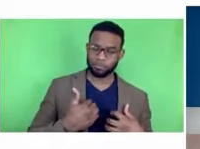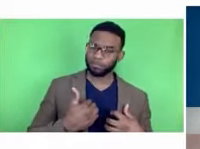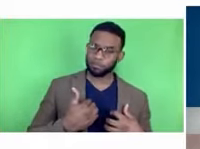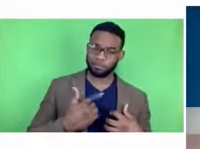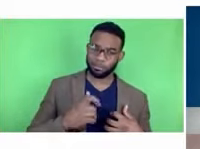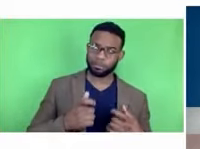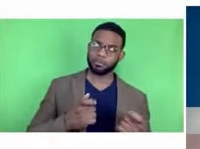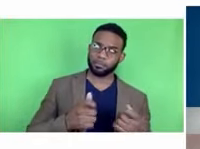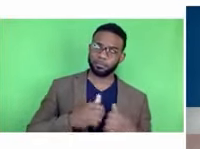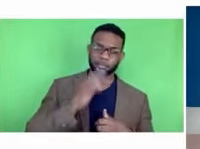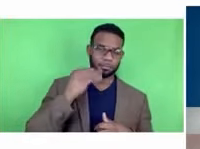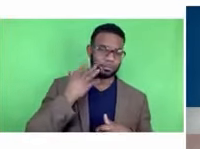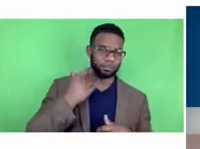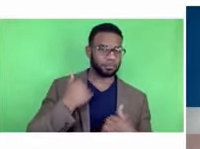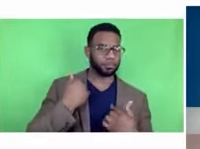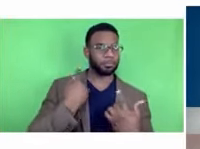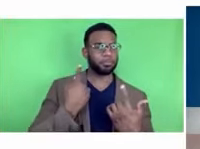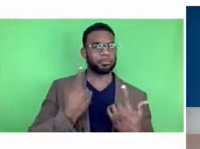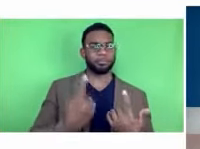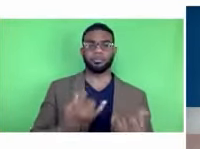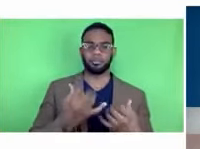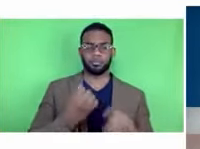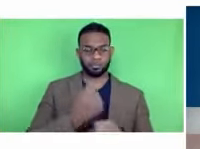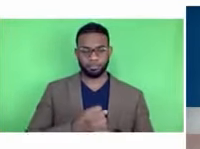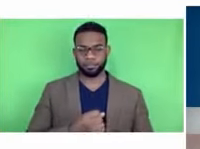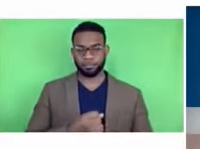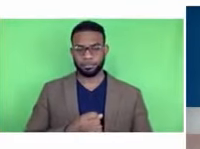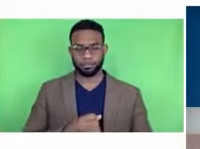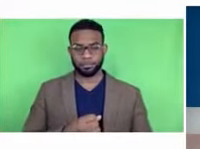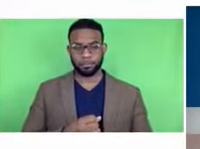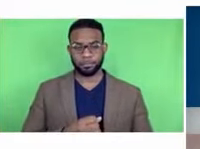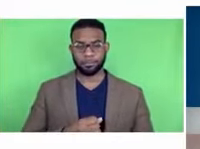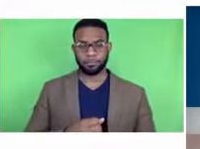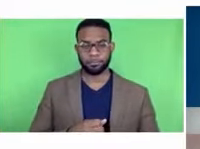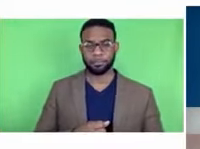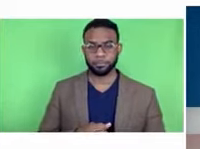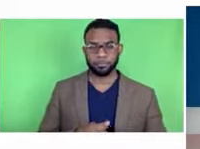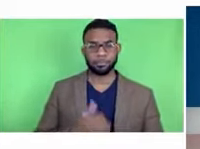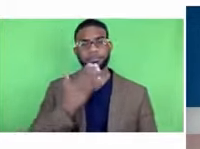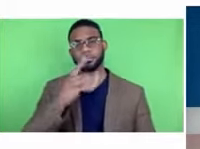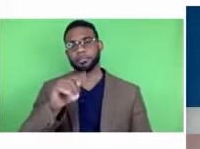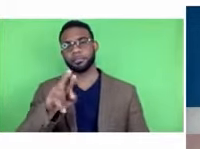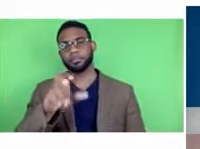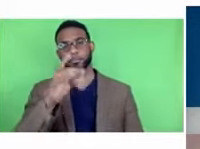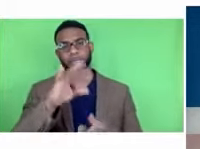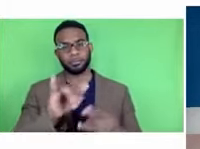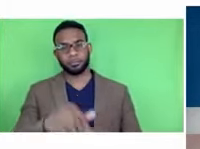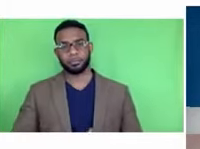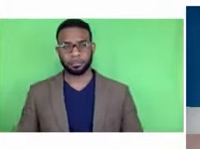cope with that for, a number of years. And so thanks, Travis, for mentioning that.